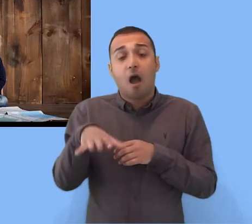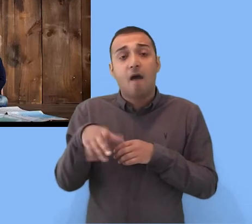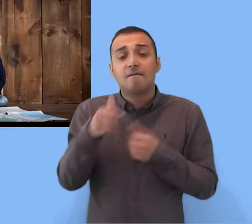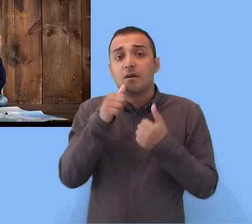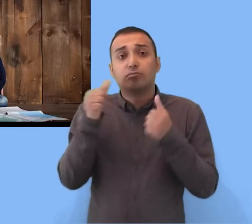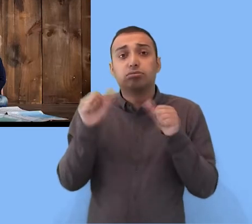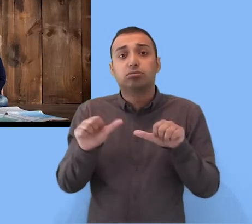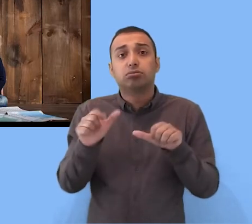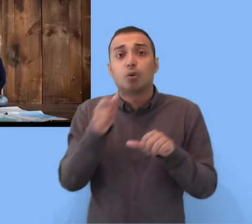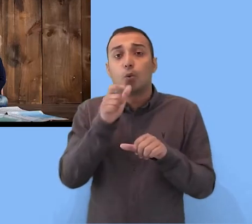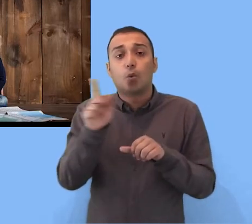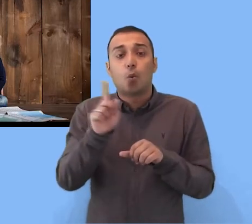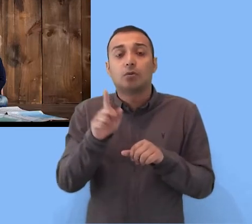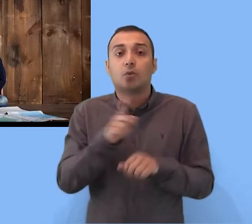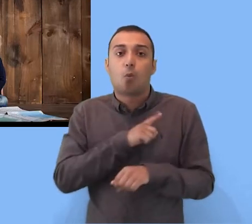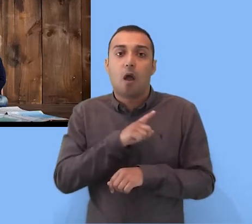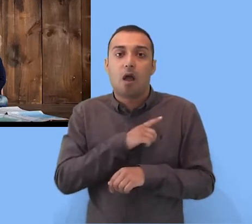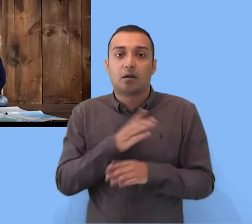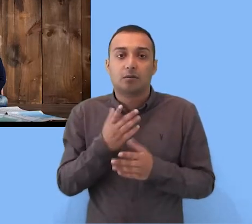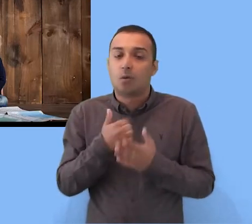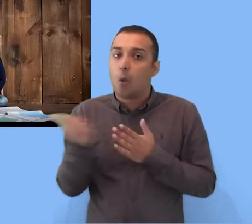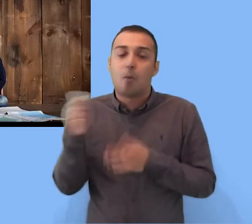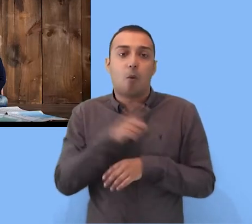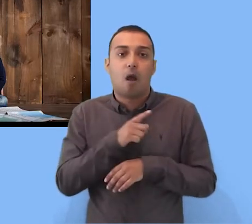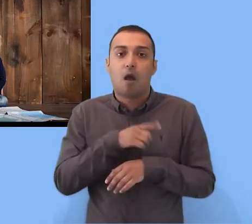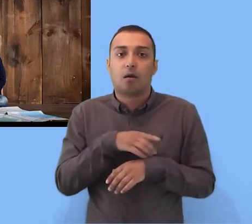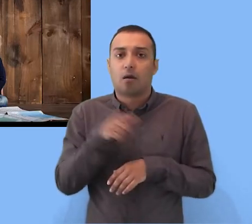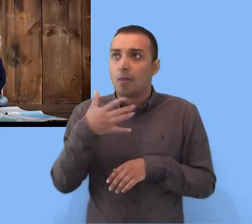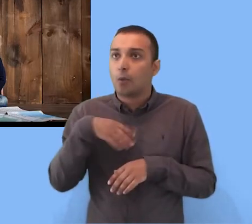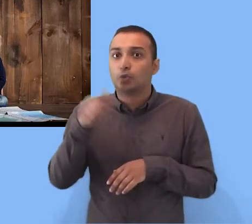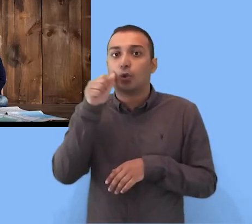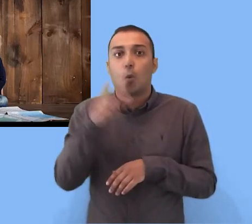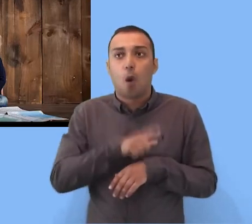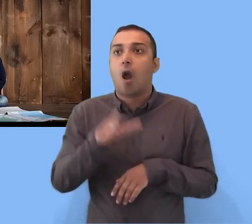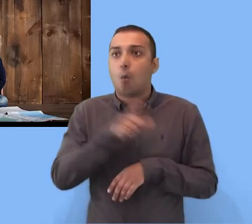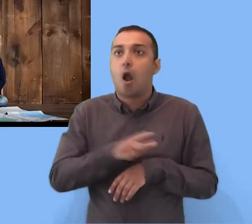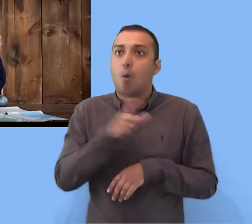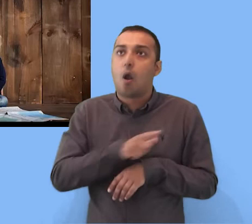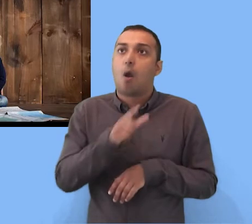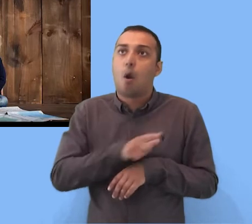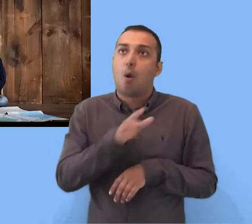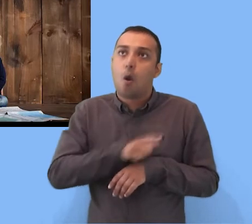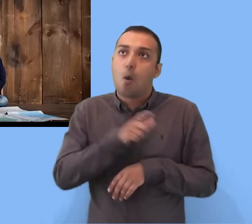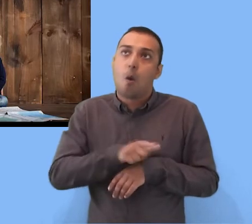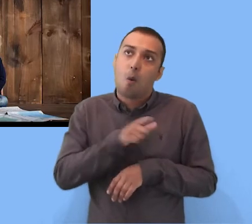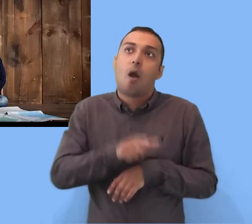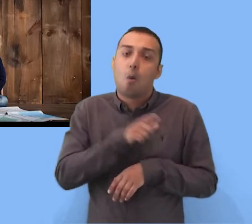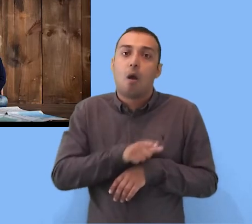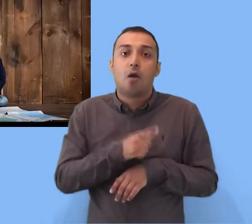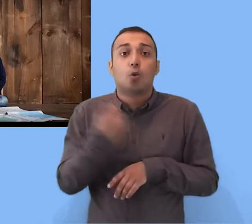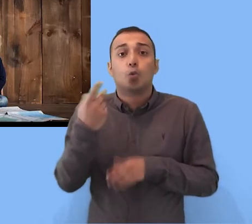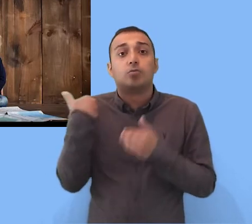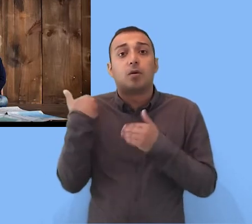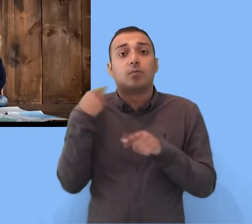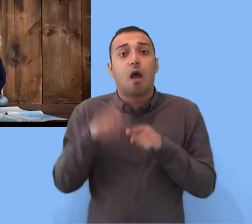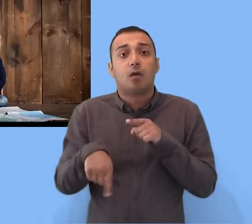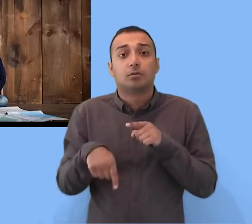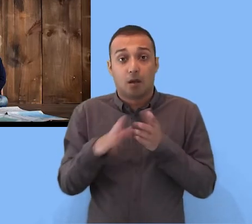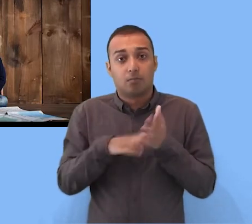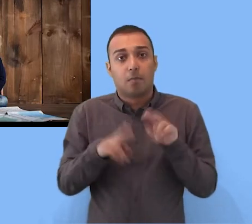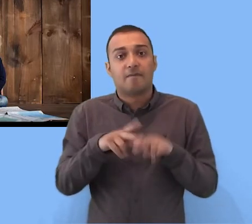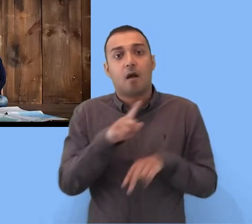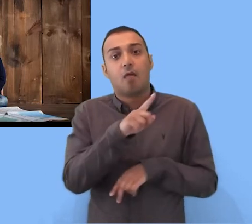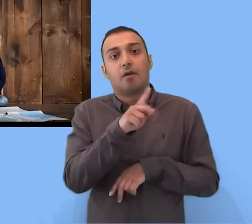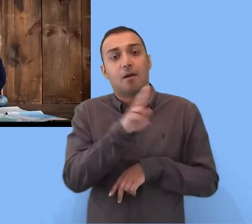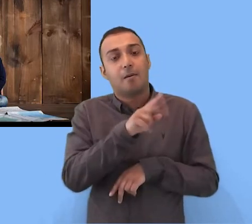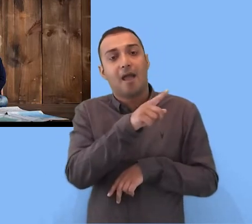are they interested in? Parents have been answering that question for as long as a child has been posing it. Parents are